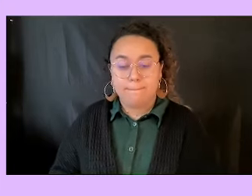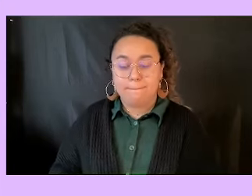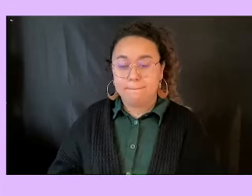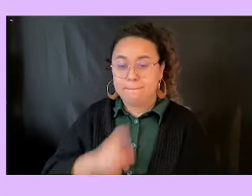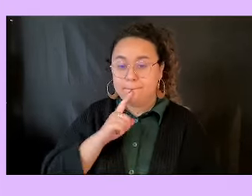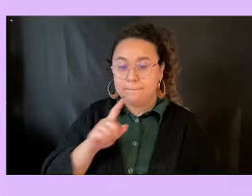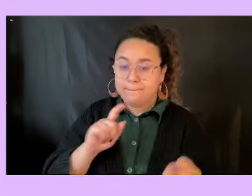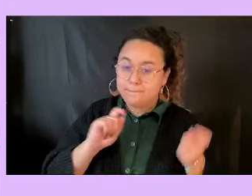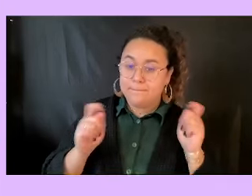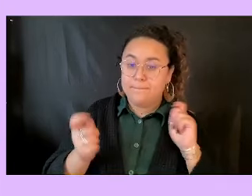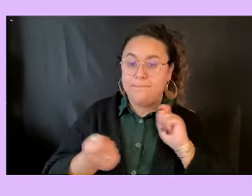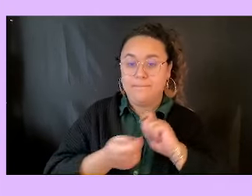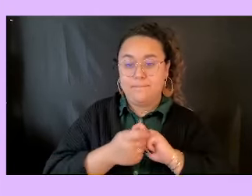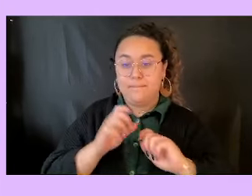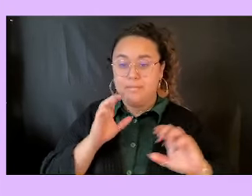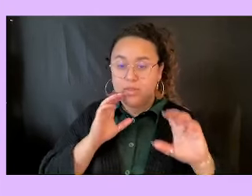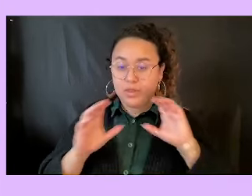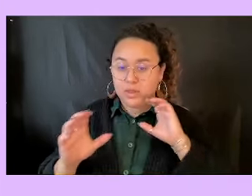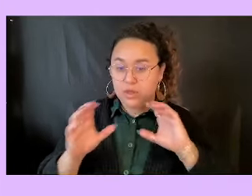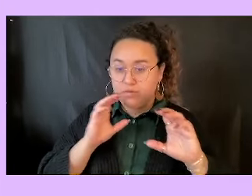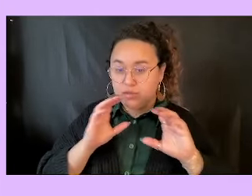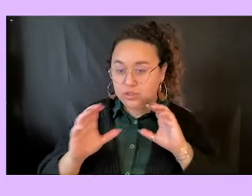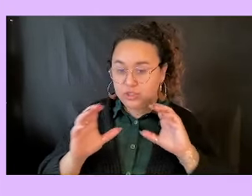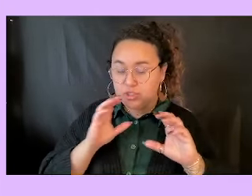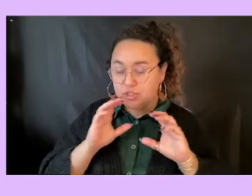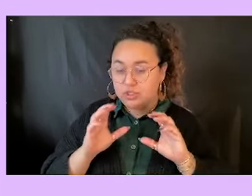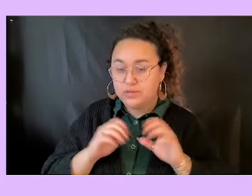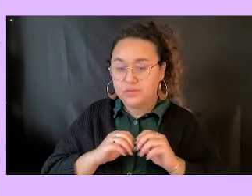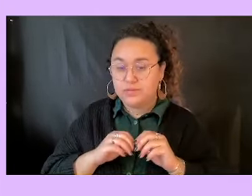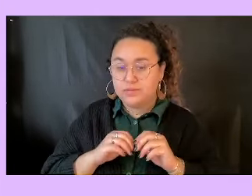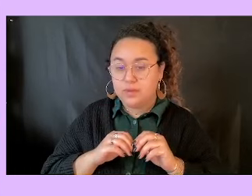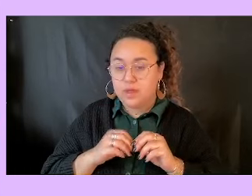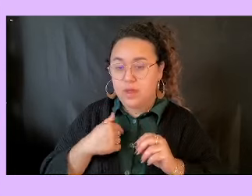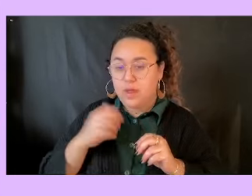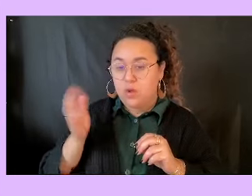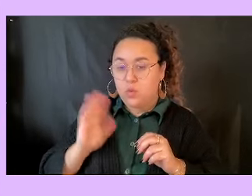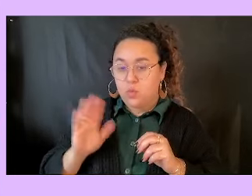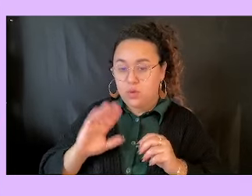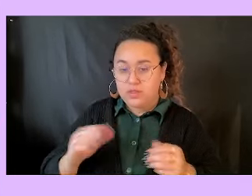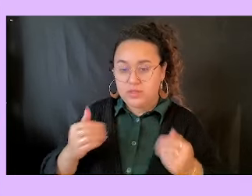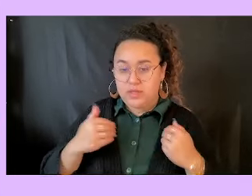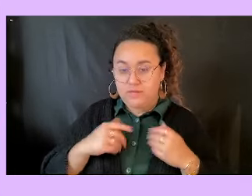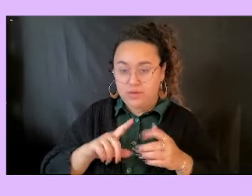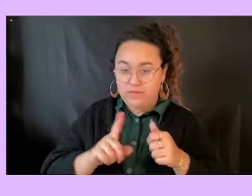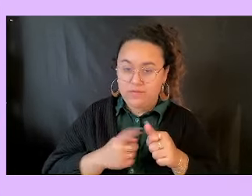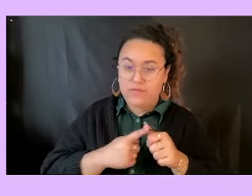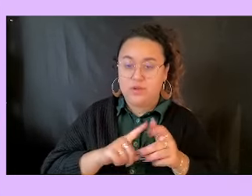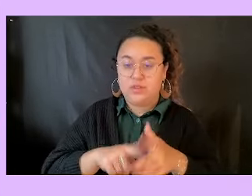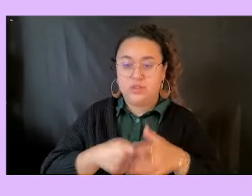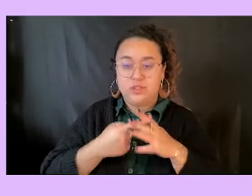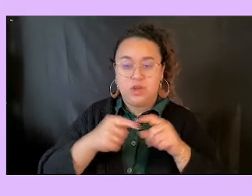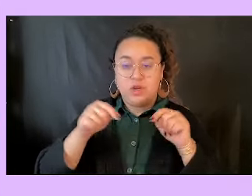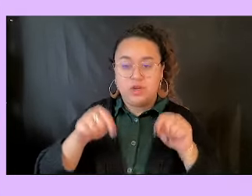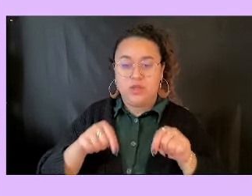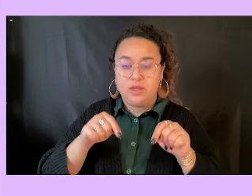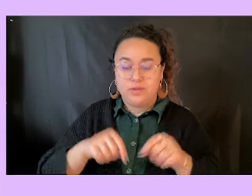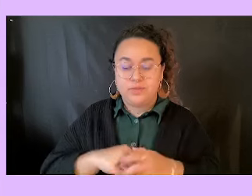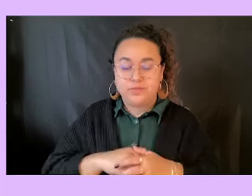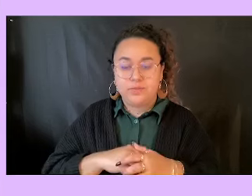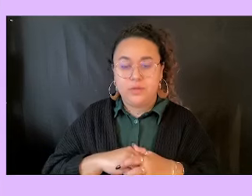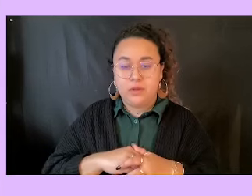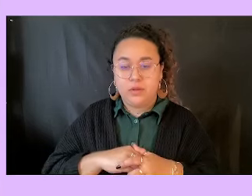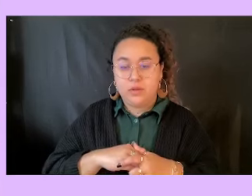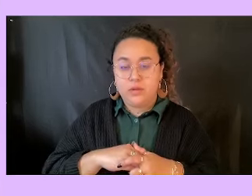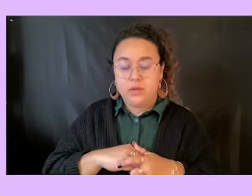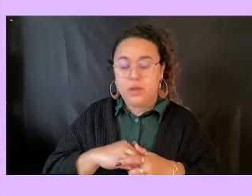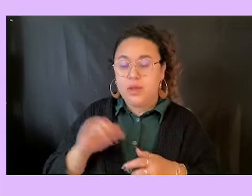shifted the conversations that I was having when I first started at the Barr Foundation. And I also